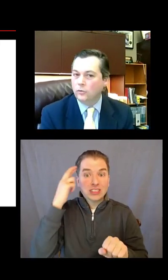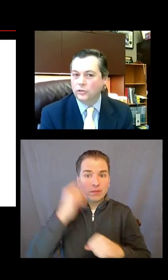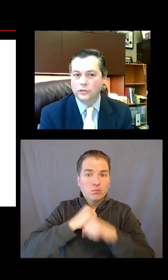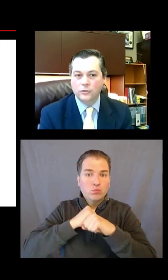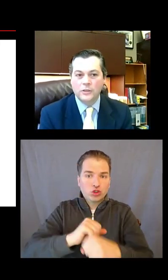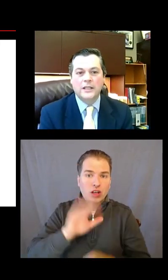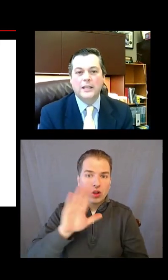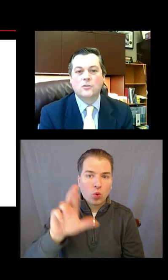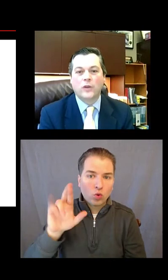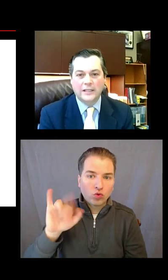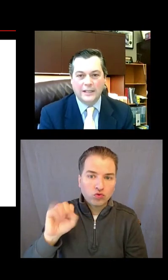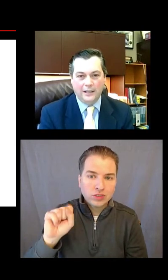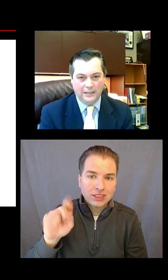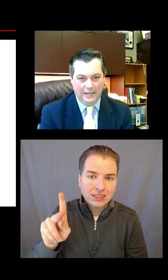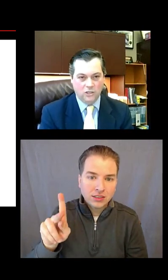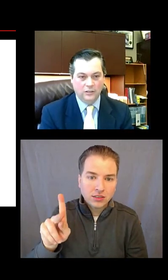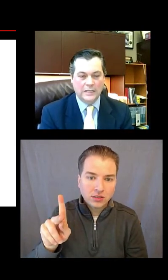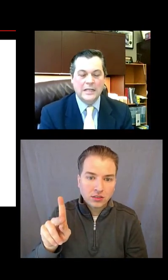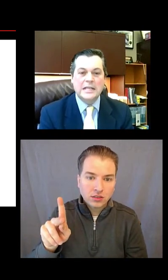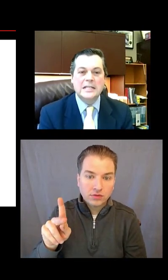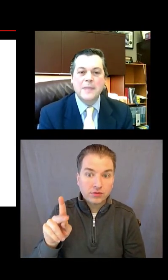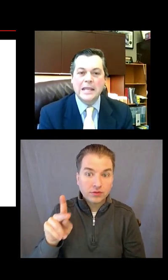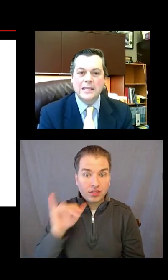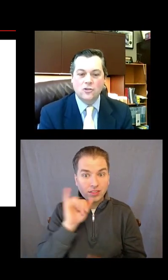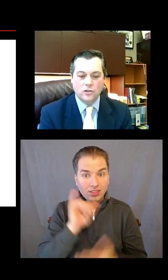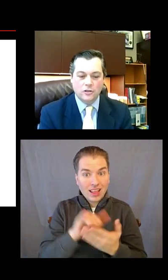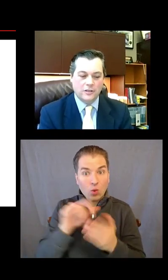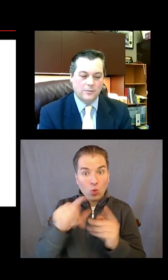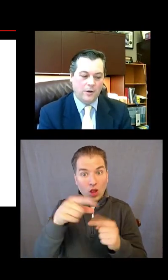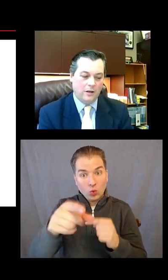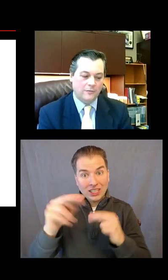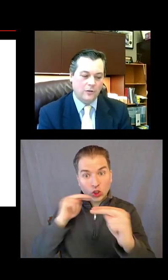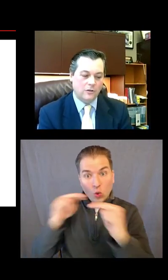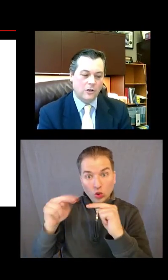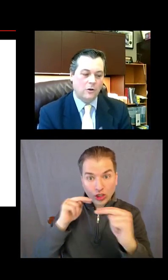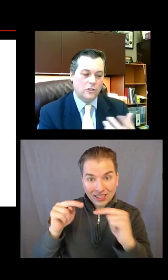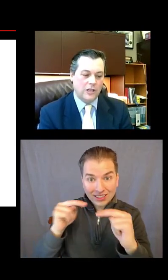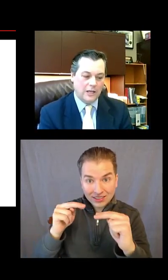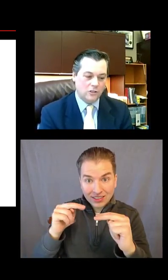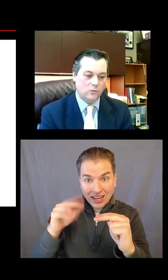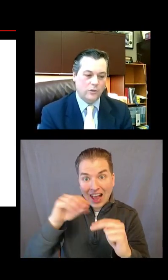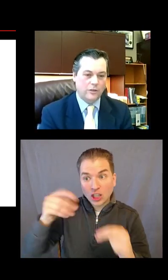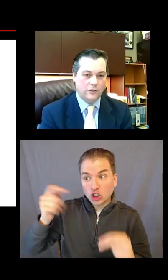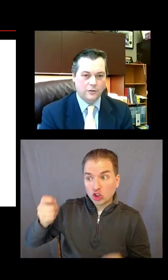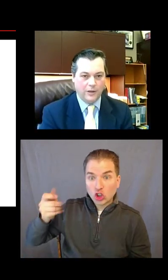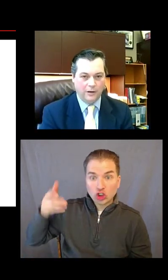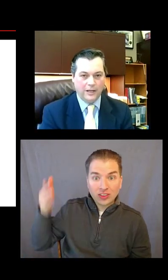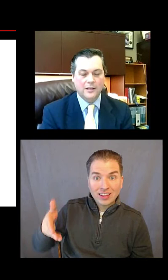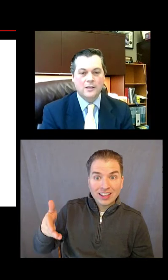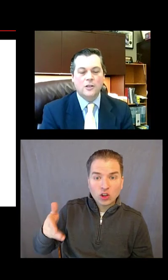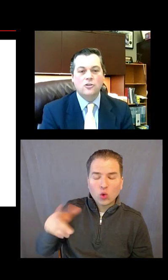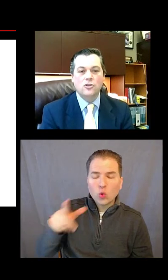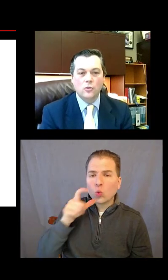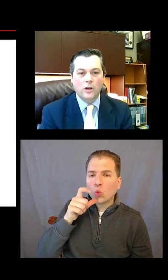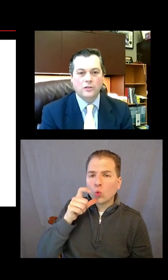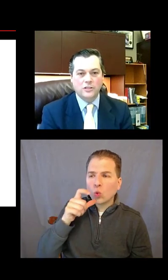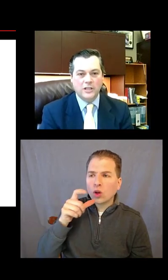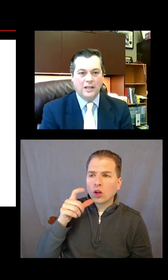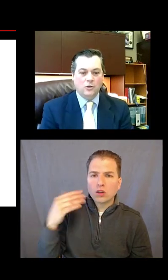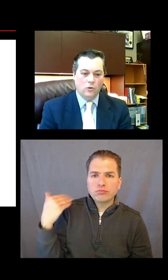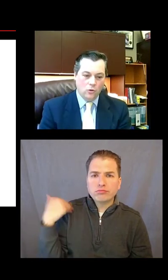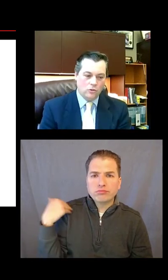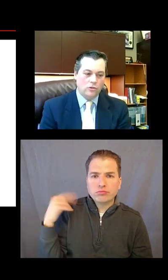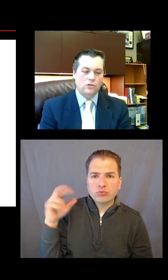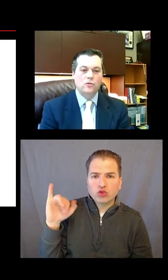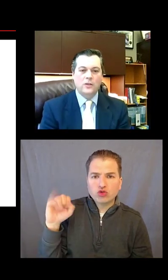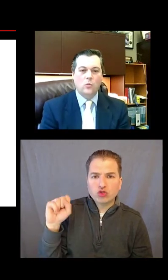that goes to is risk allocation. Making sure that as part of your negotiation with a third party, you